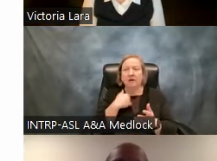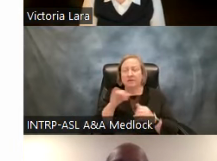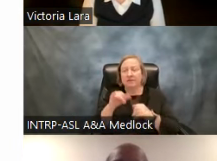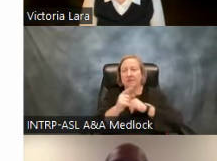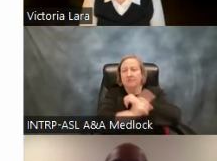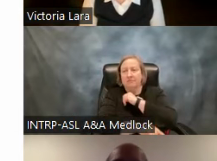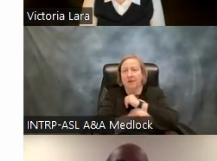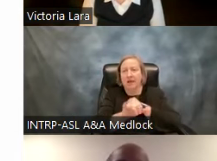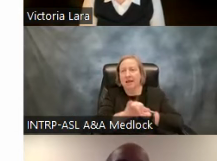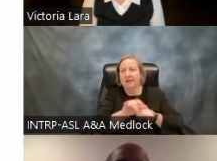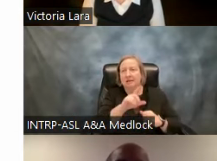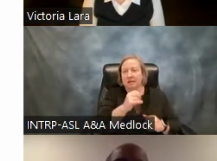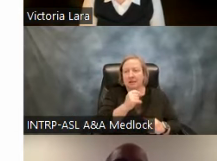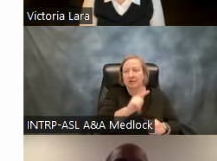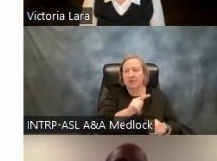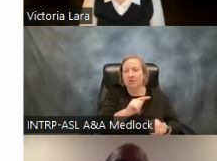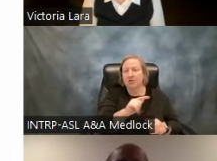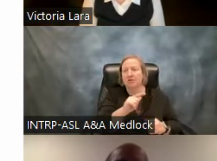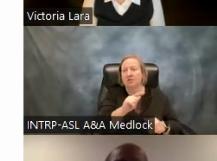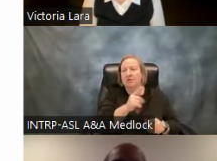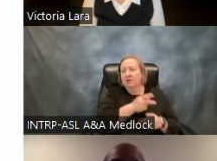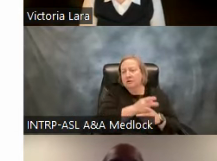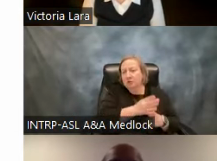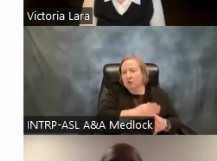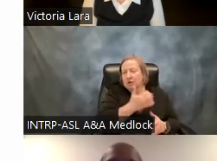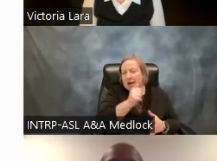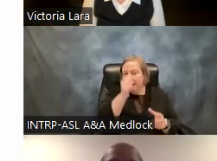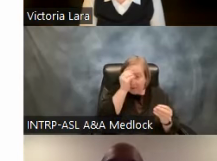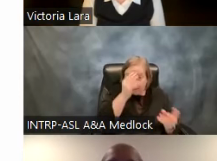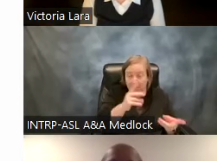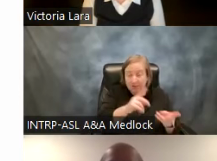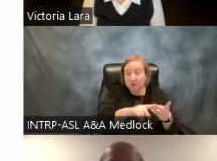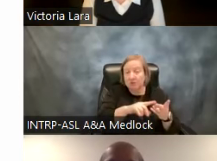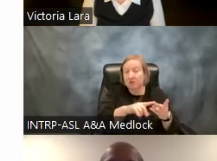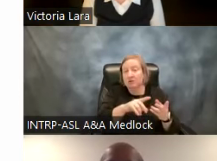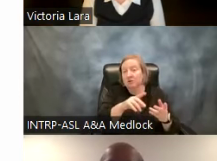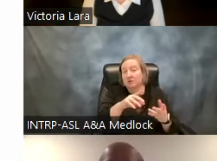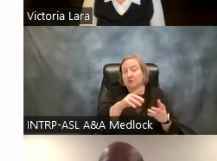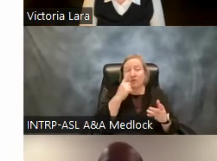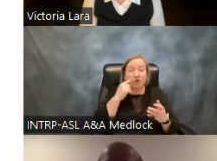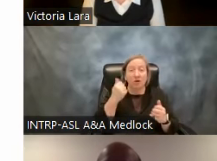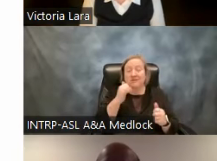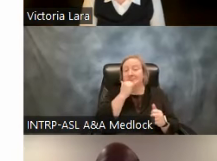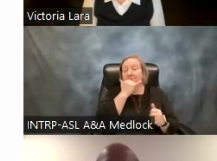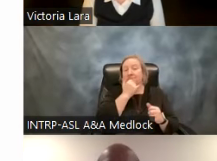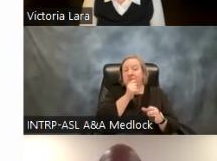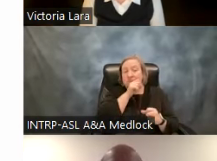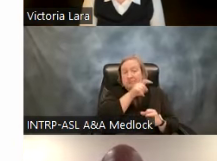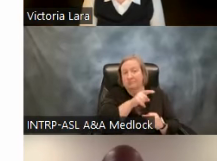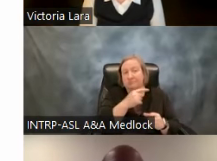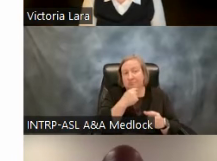legal custodian of the information or records for any unlawful or unauthorized disclosure.